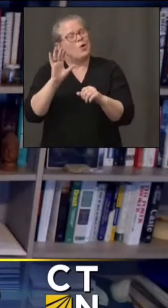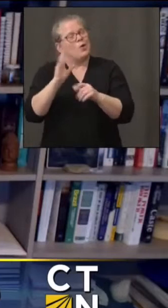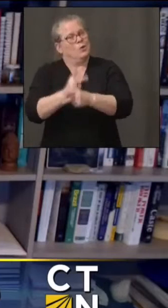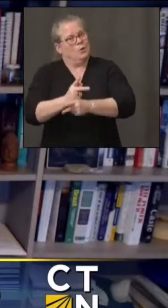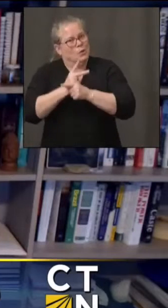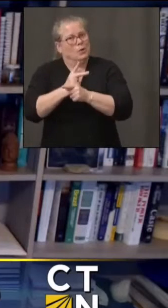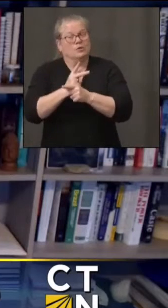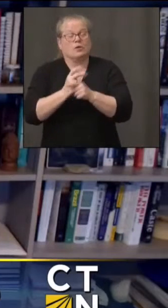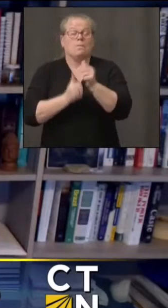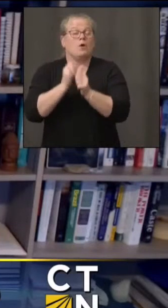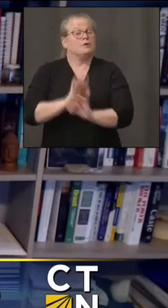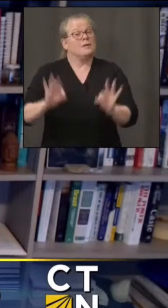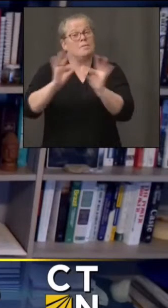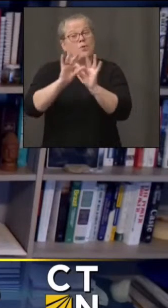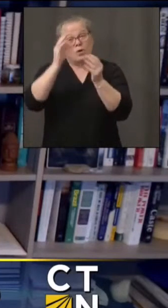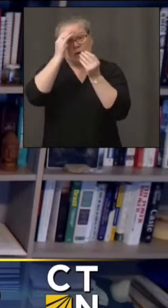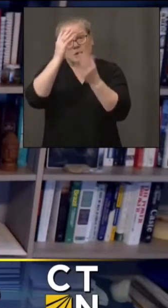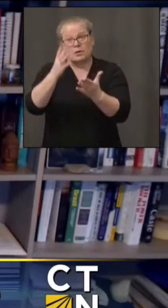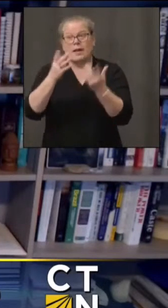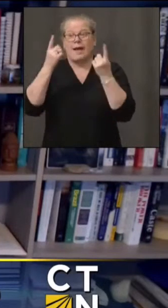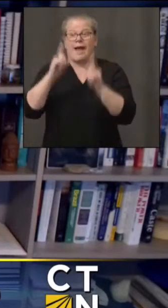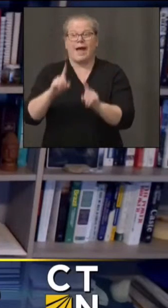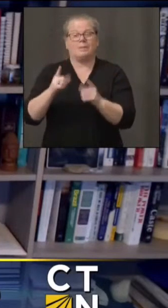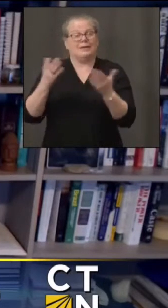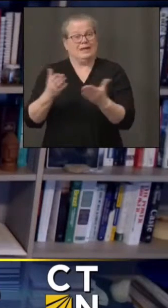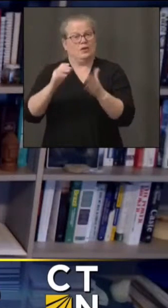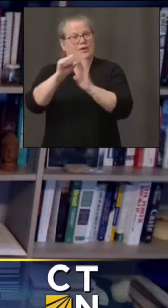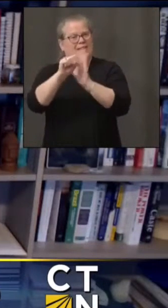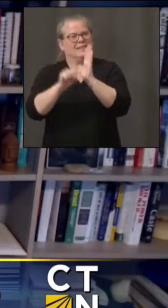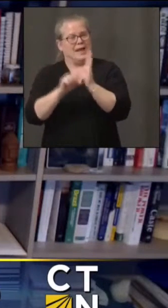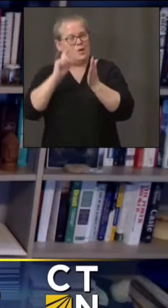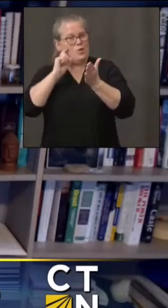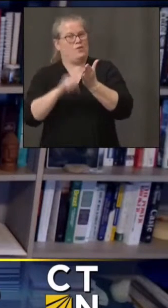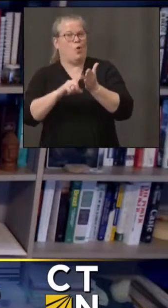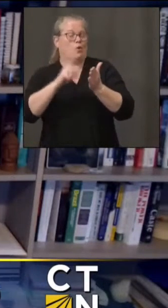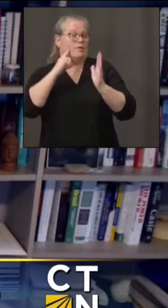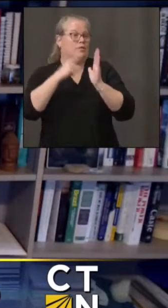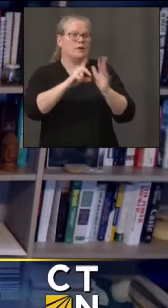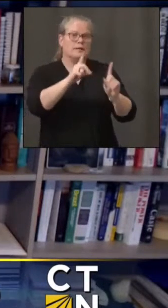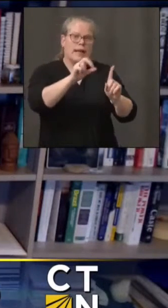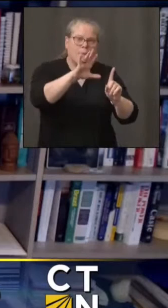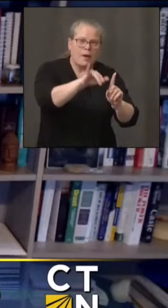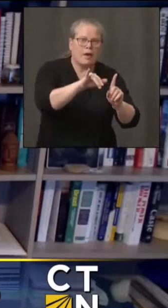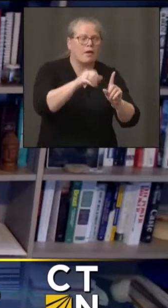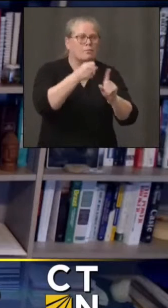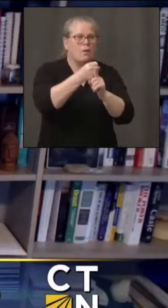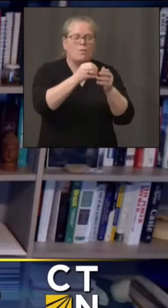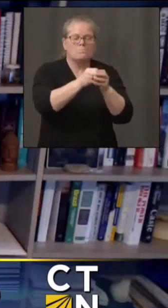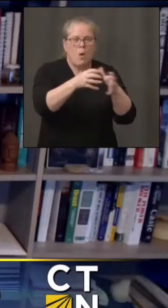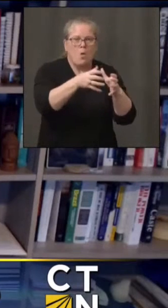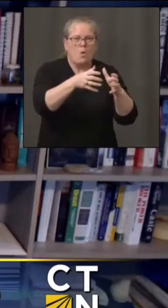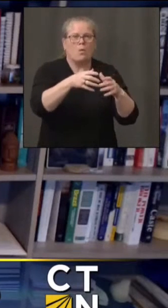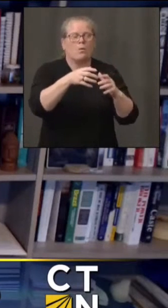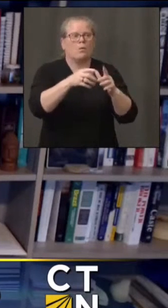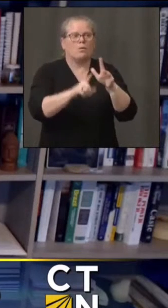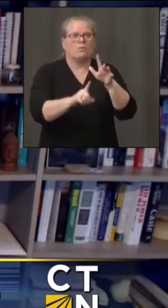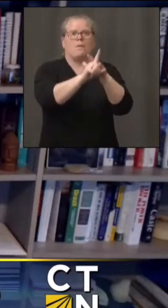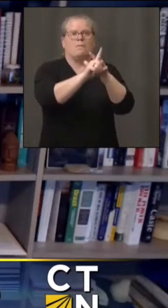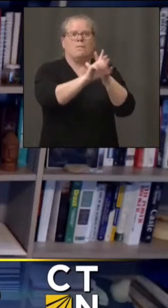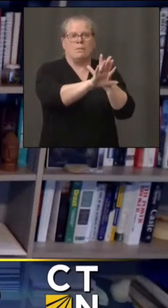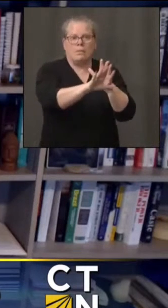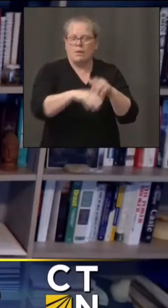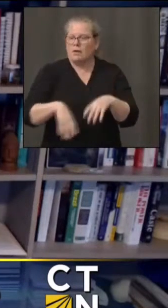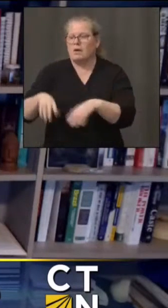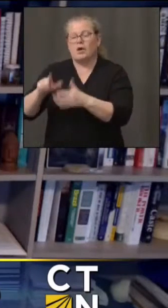with a lot of the outbreaks that we've had here in the state, it's really when you have these larger gatherings. So I